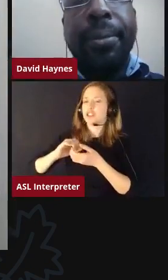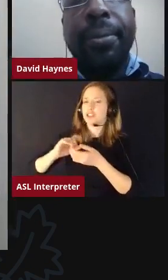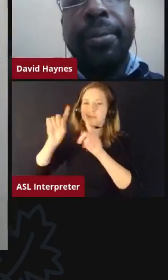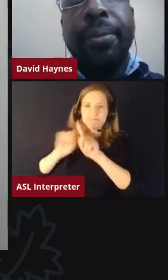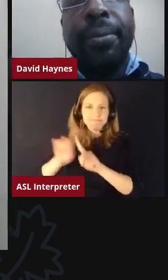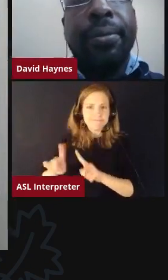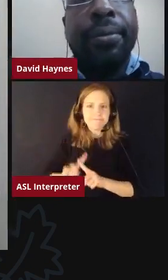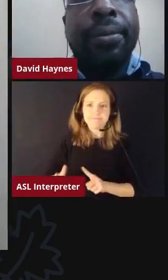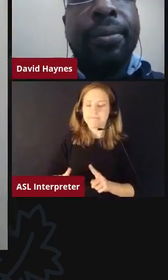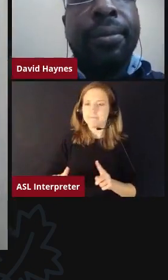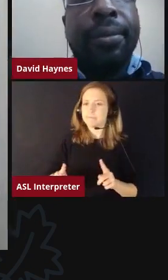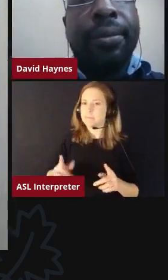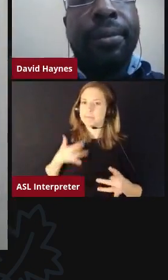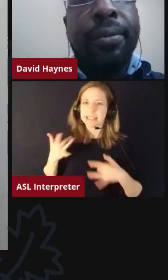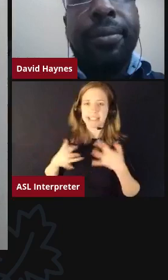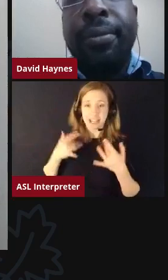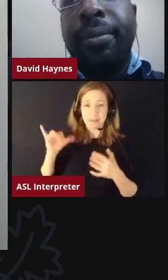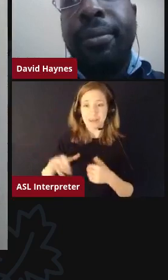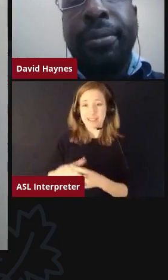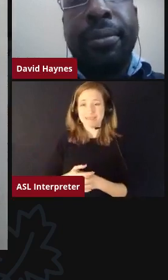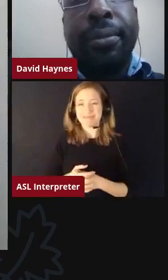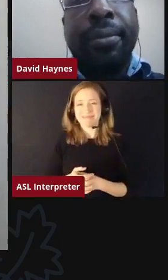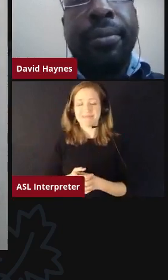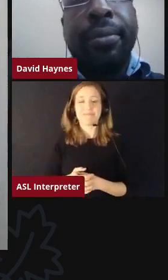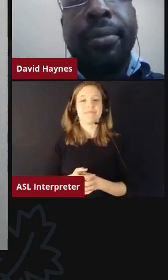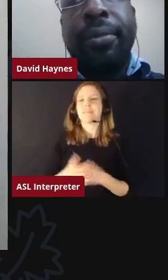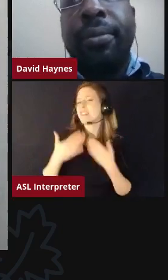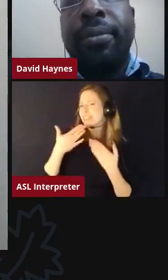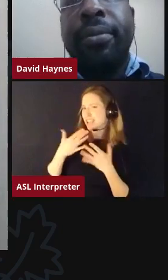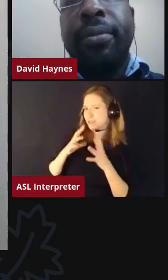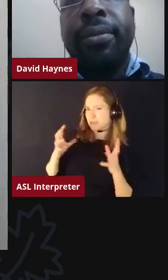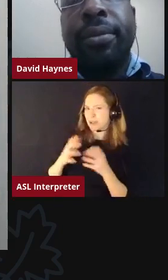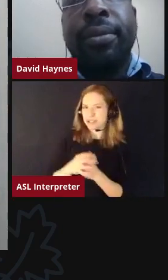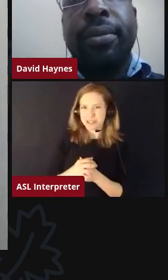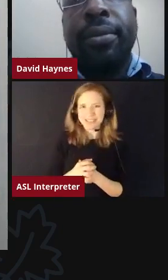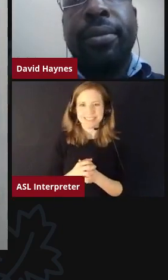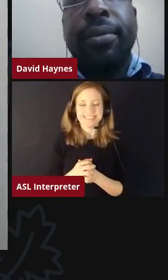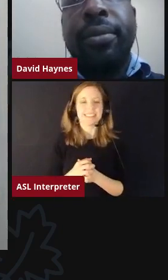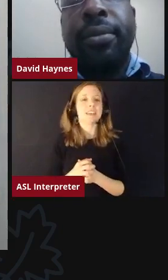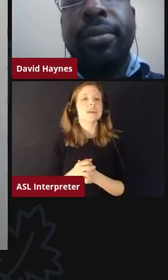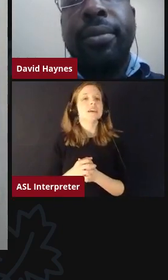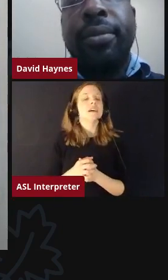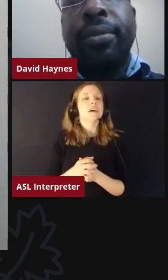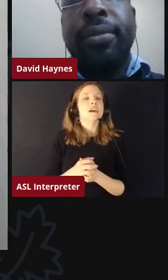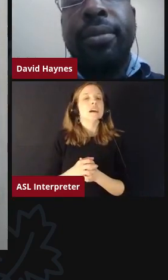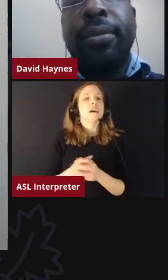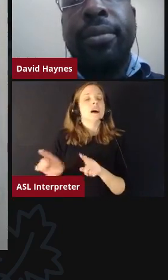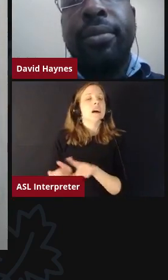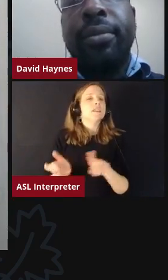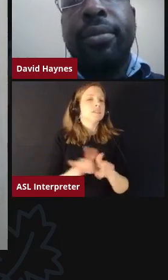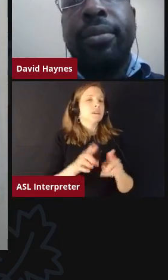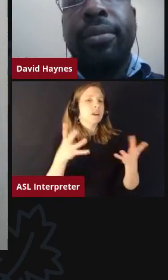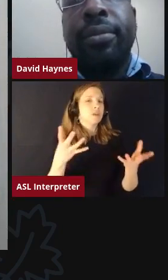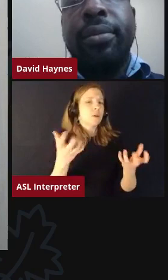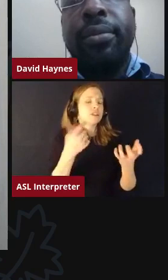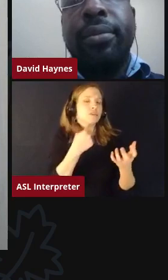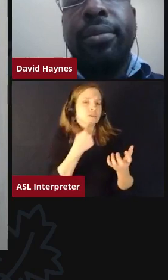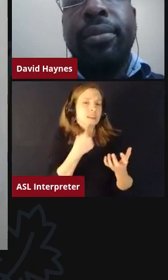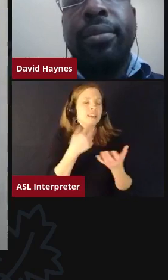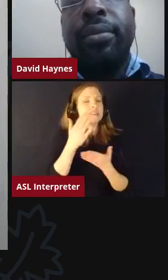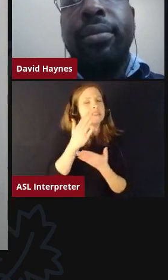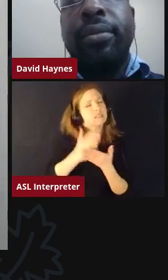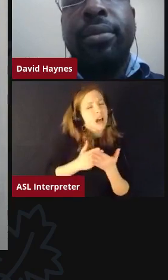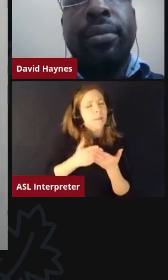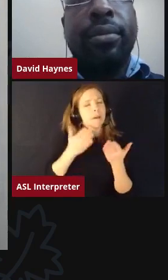Thank you very much. And also let me mention that some of these things could actually have to do with how